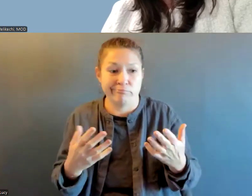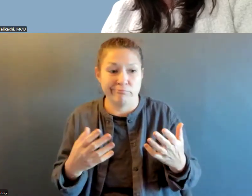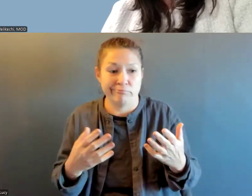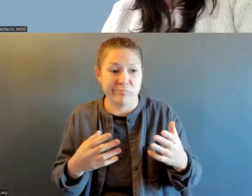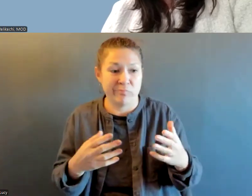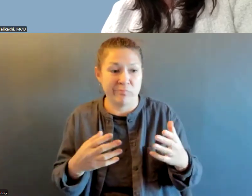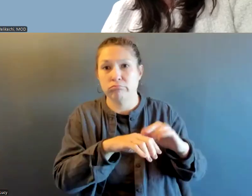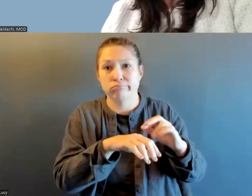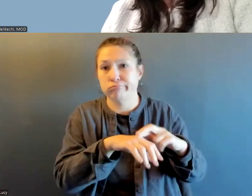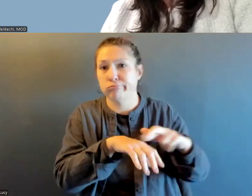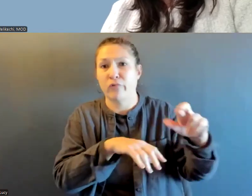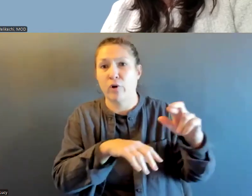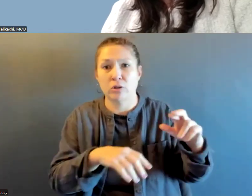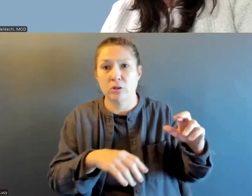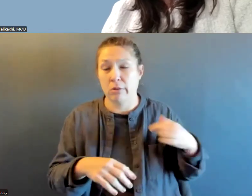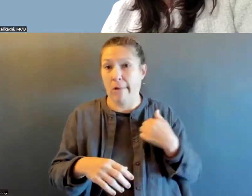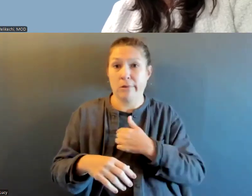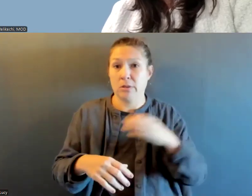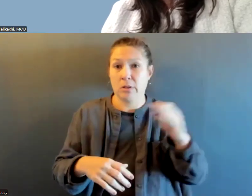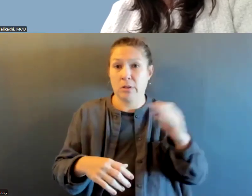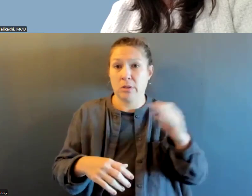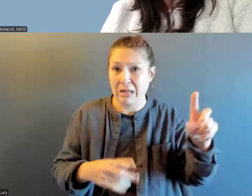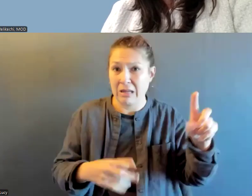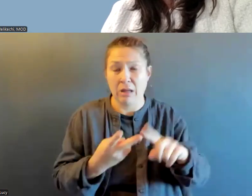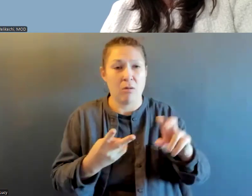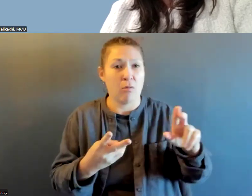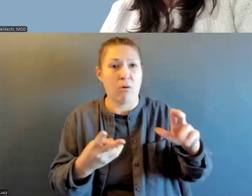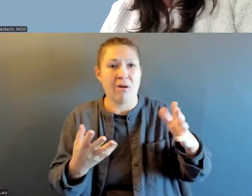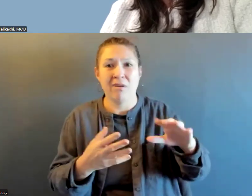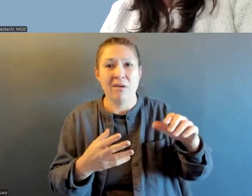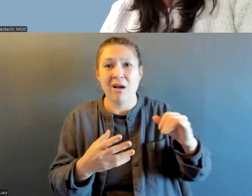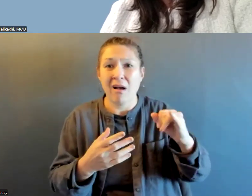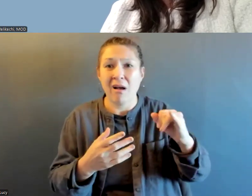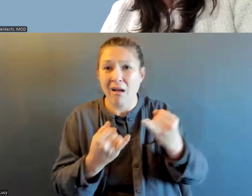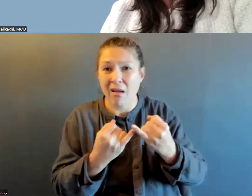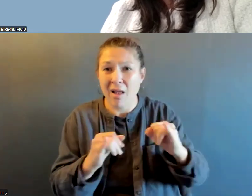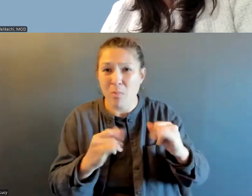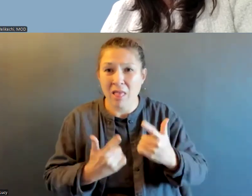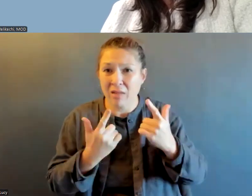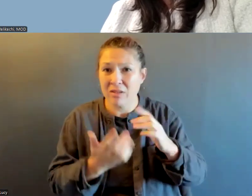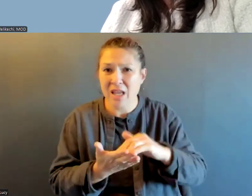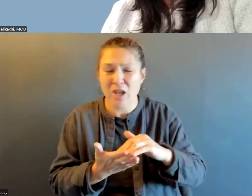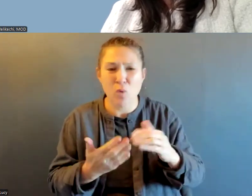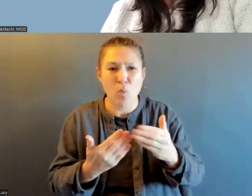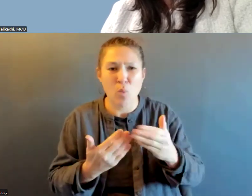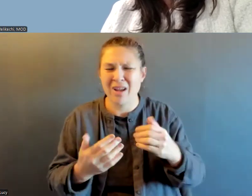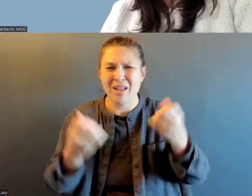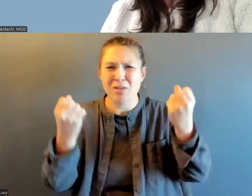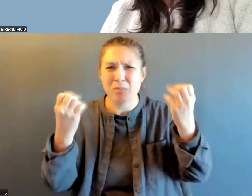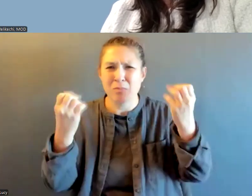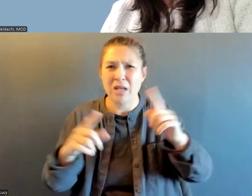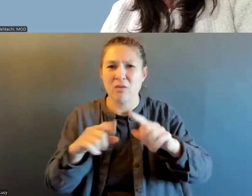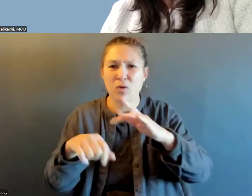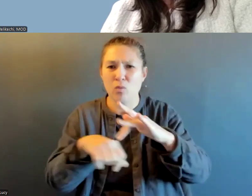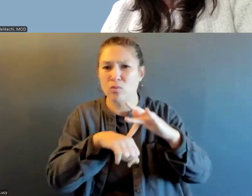level. So they're definitely authorized to reach out to other organizations across the Commonwealth. I think that's, and